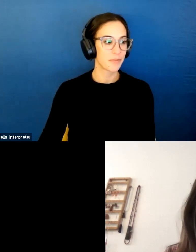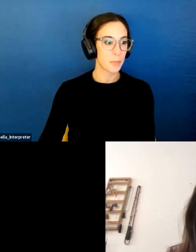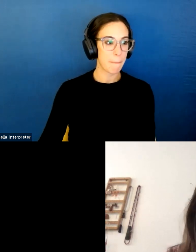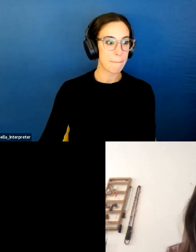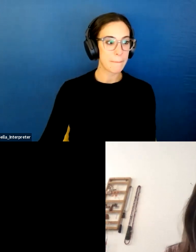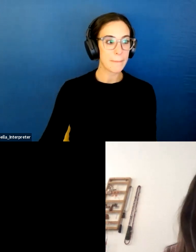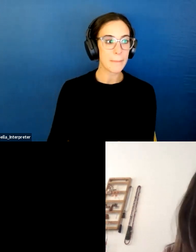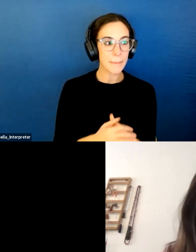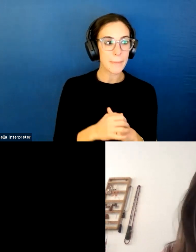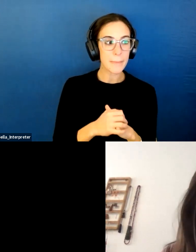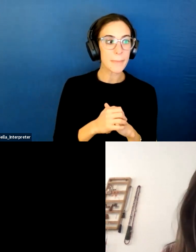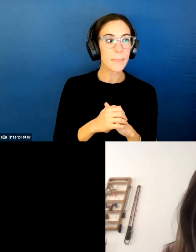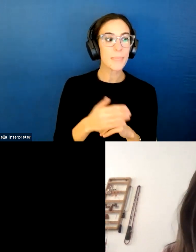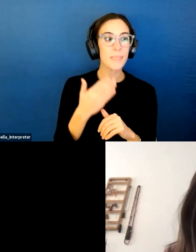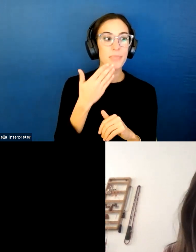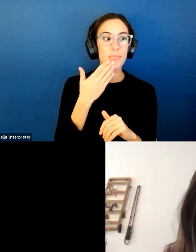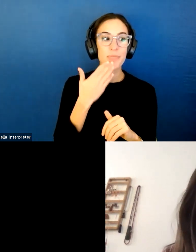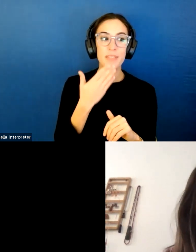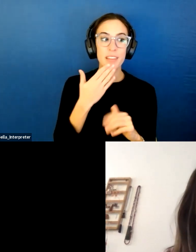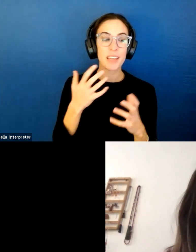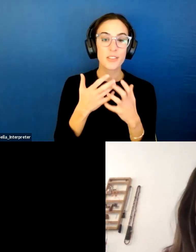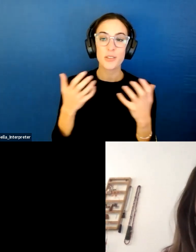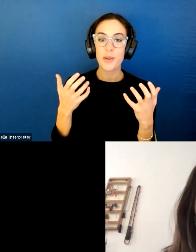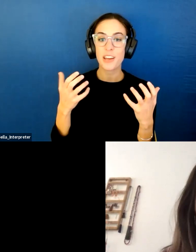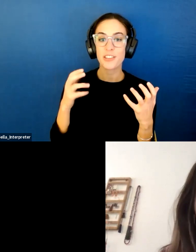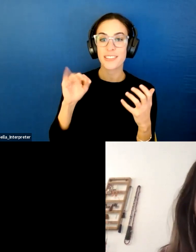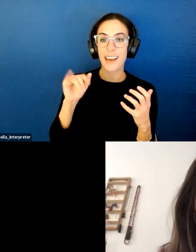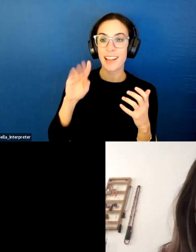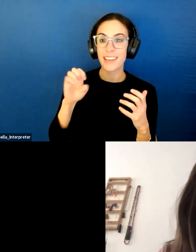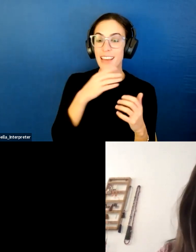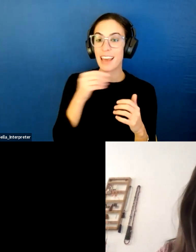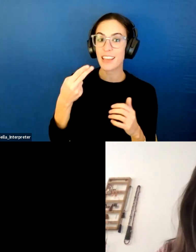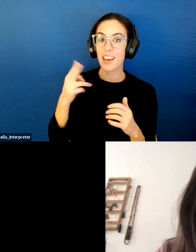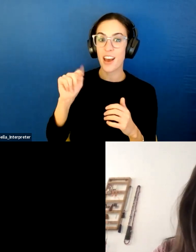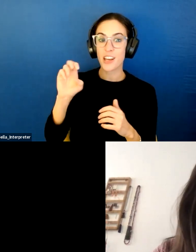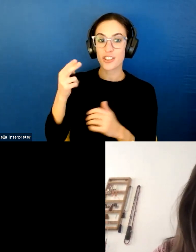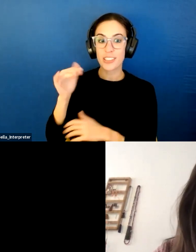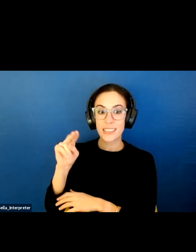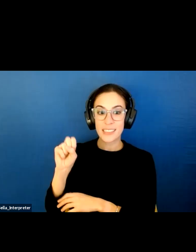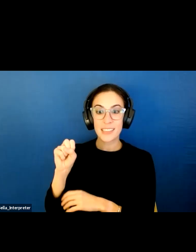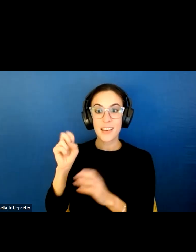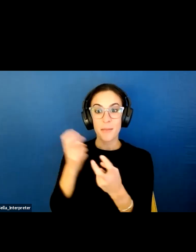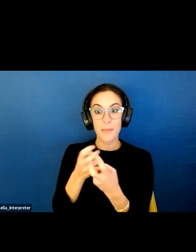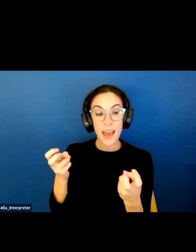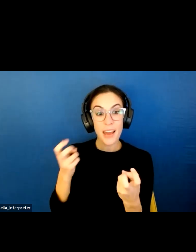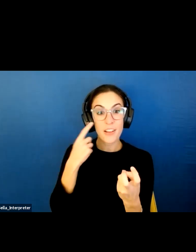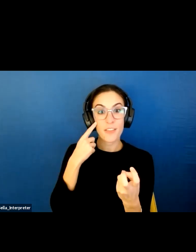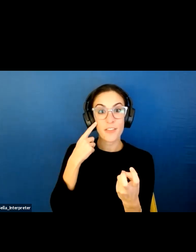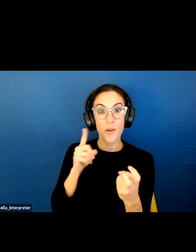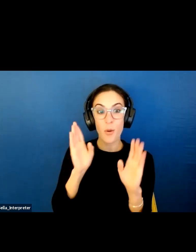Thanks so much, Natalie. And thanks to the Hutchins Center for organizing, and to all of the